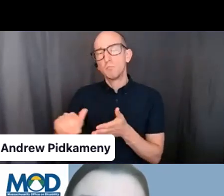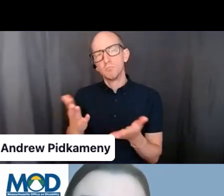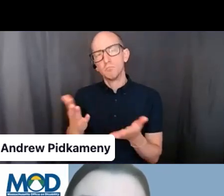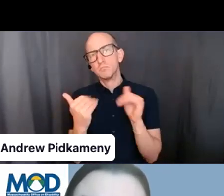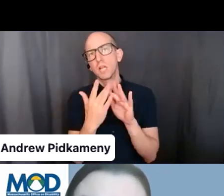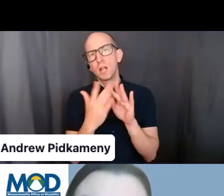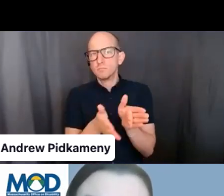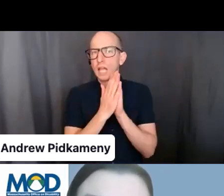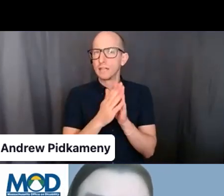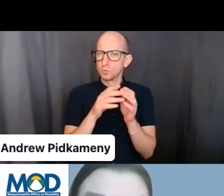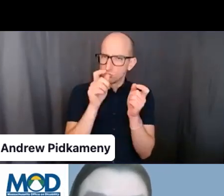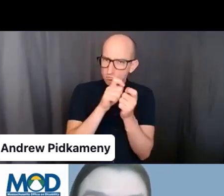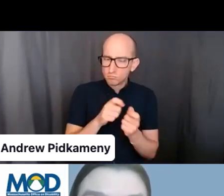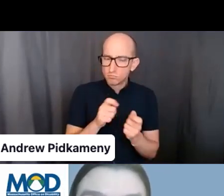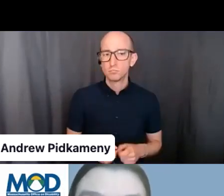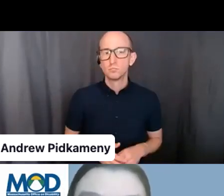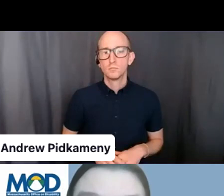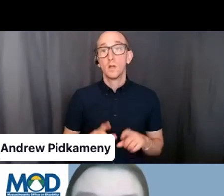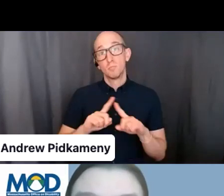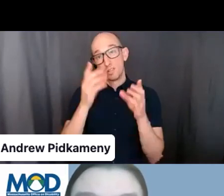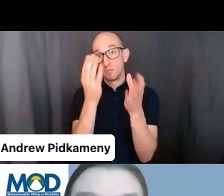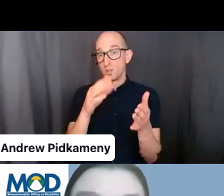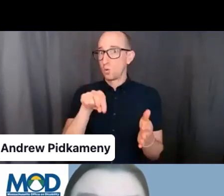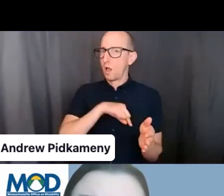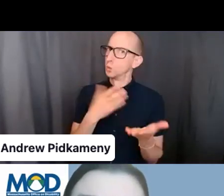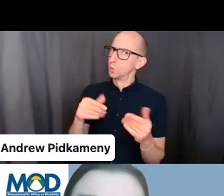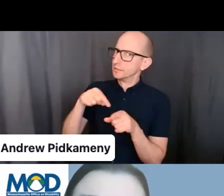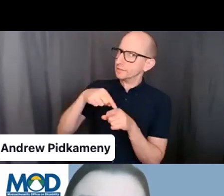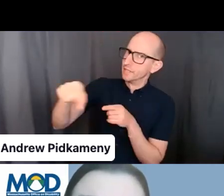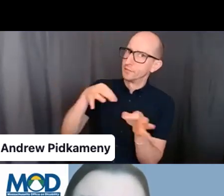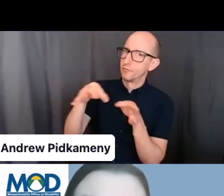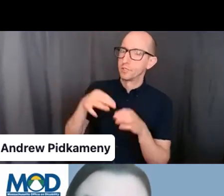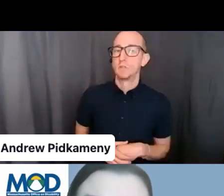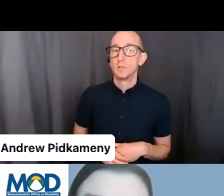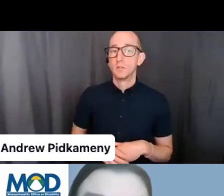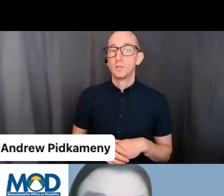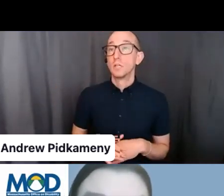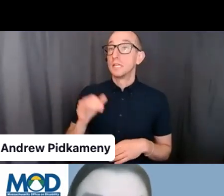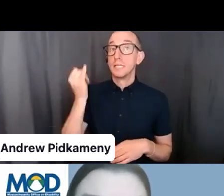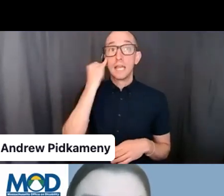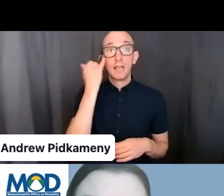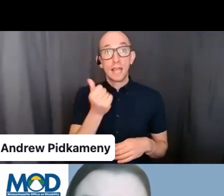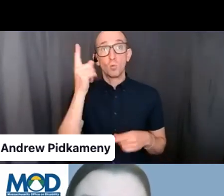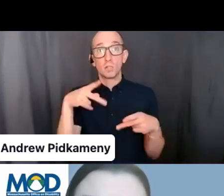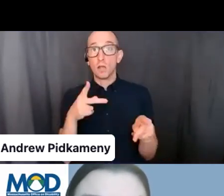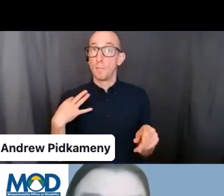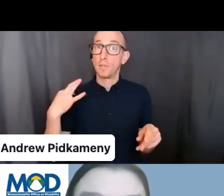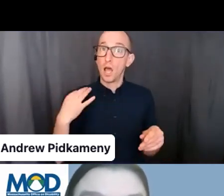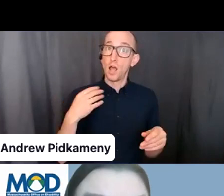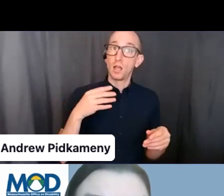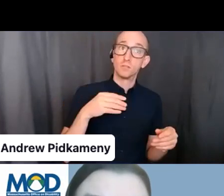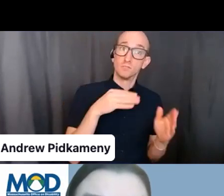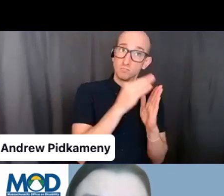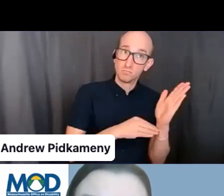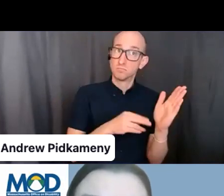that, again, what qualifies is pretty narrow. So a membership that anyone can apply to without much chance of getting denied, like